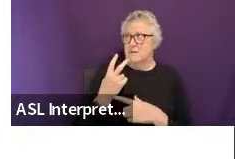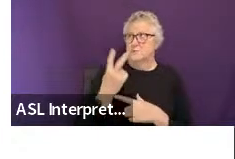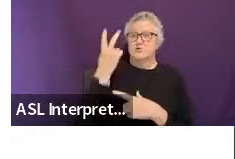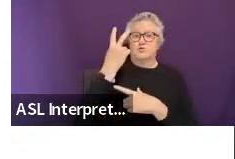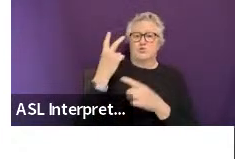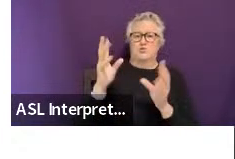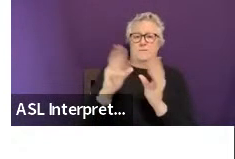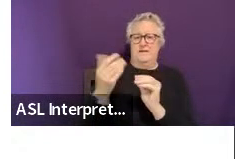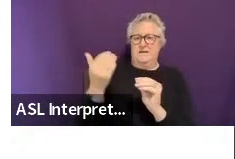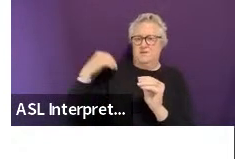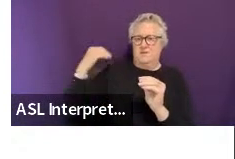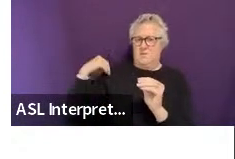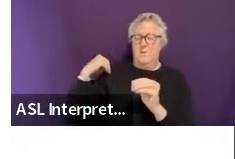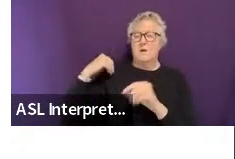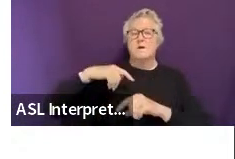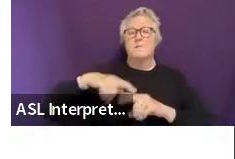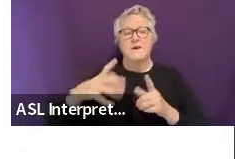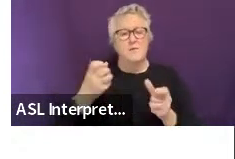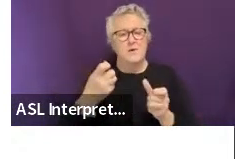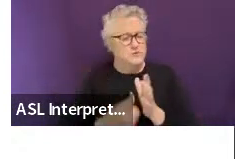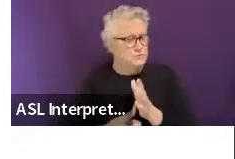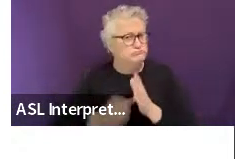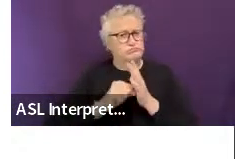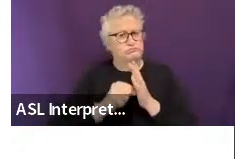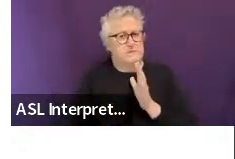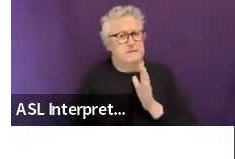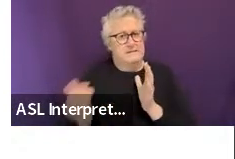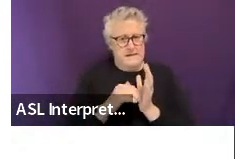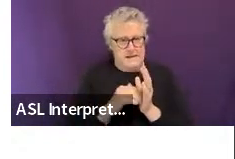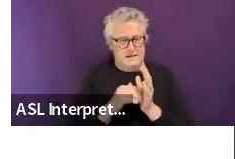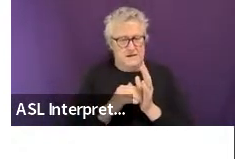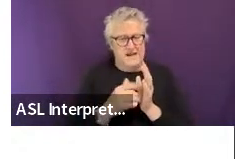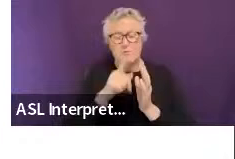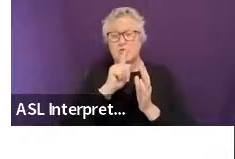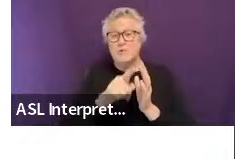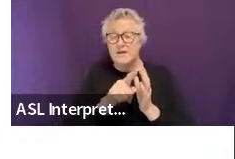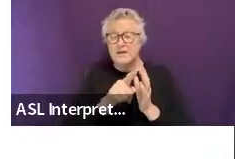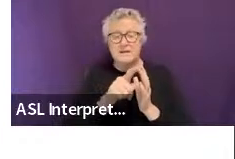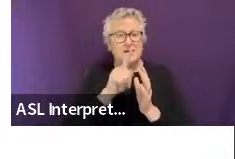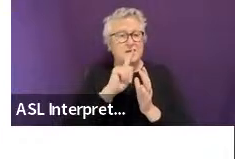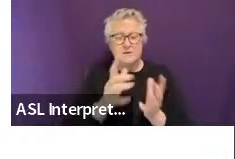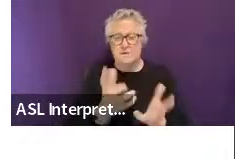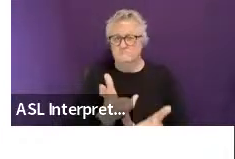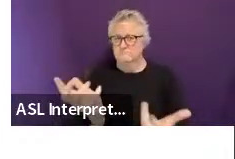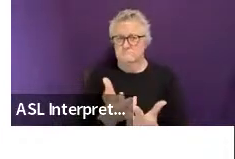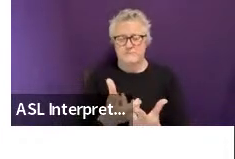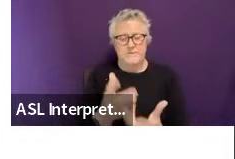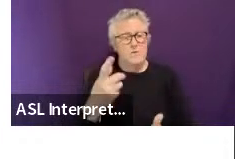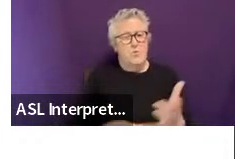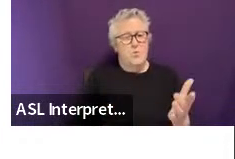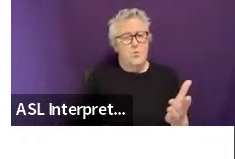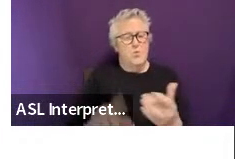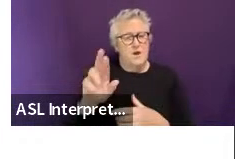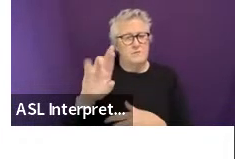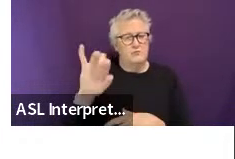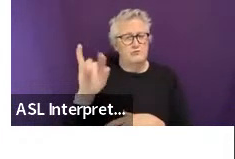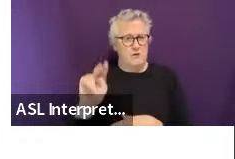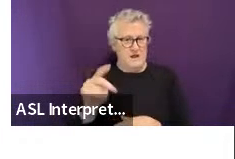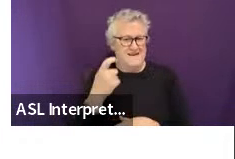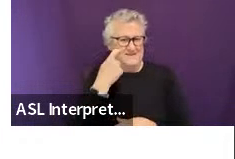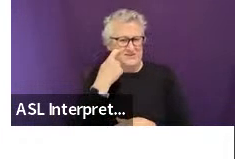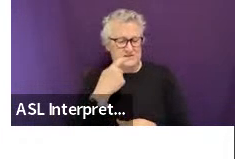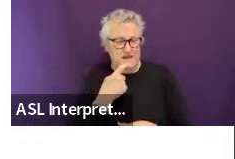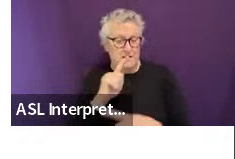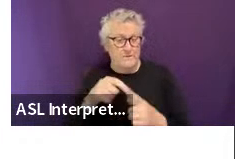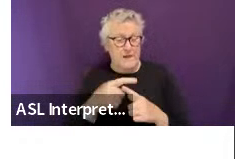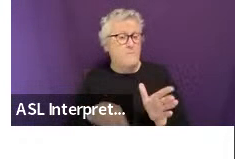I want to re-emphasize all of these, and it really lines up with the work that Ryan just shared as far as modeling goes. We are modeling to 2045 and